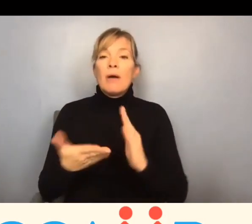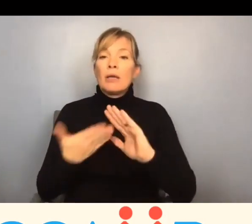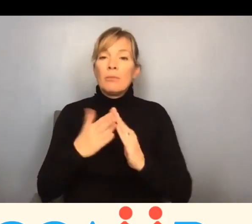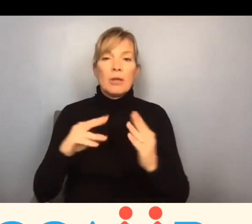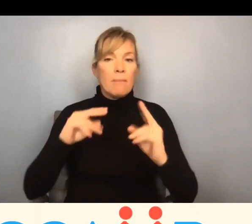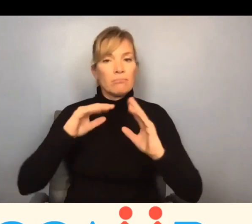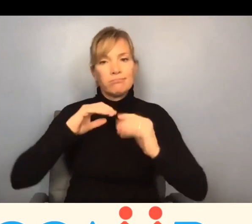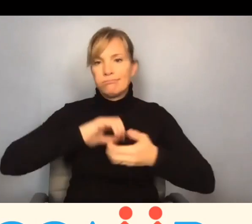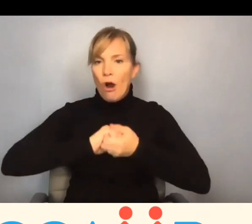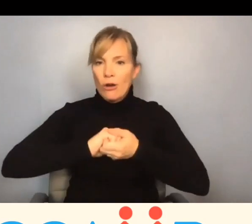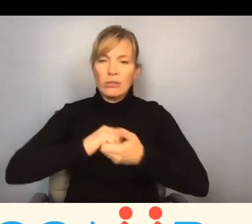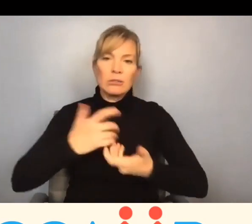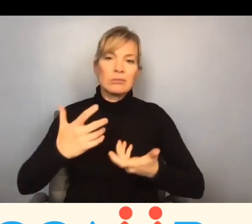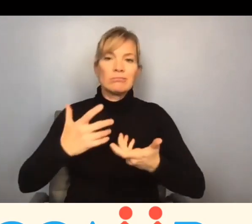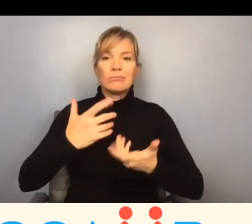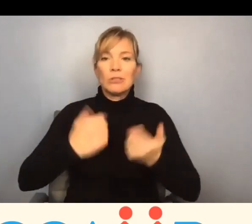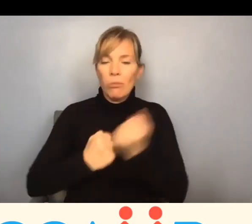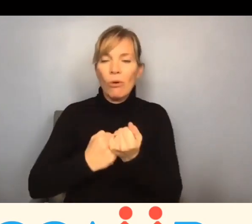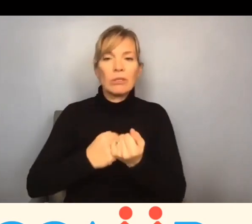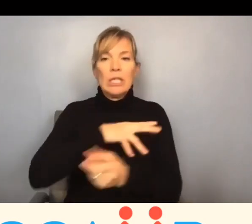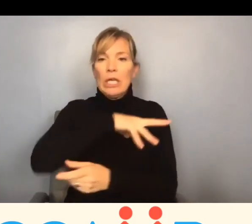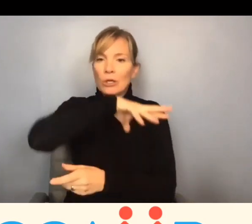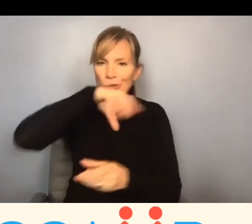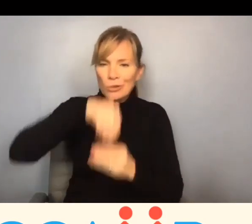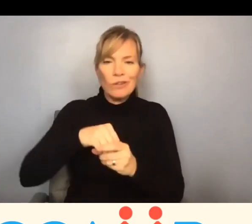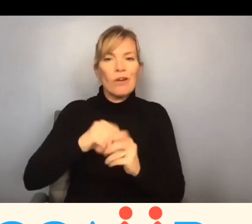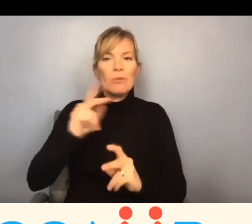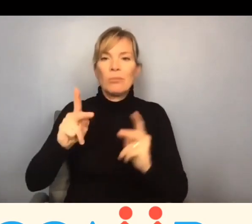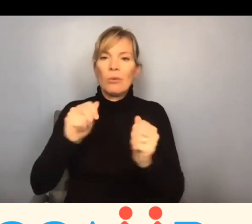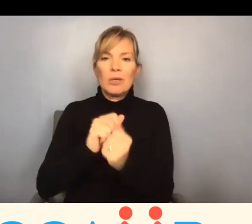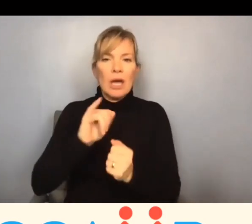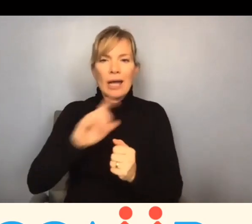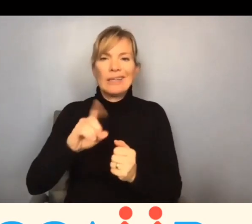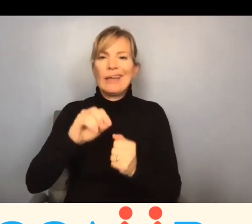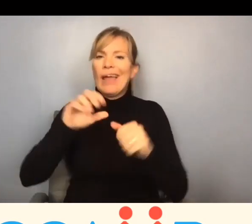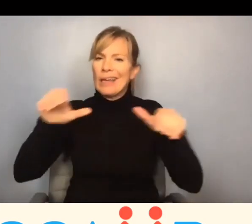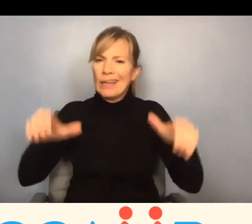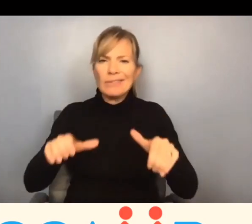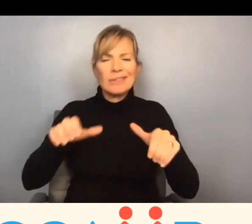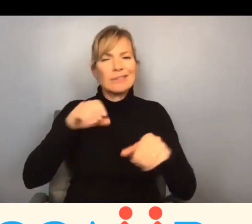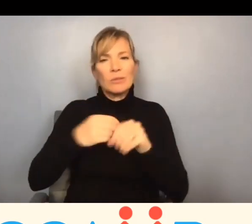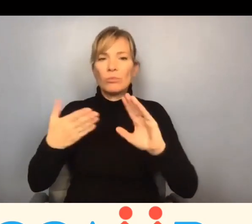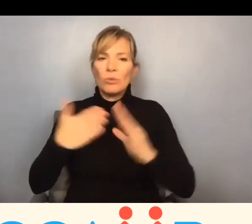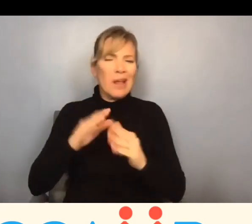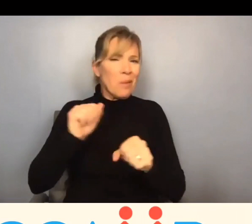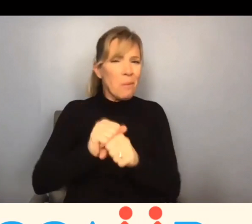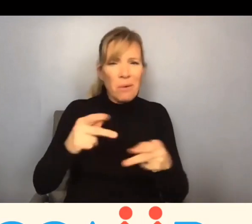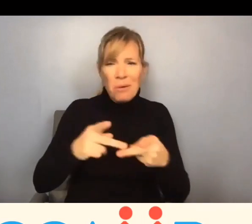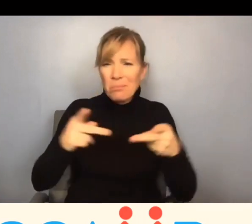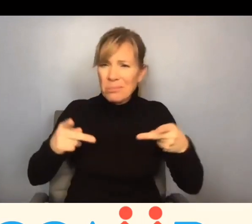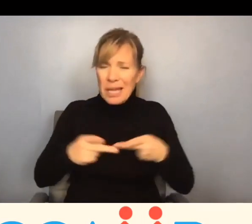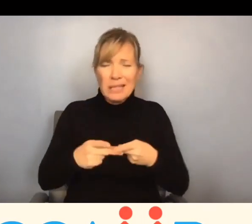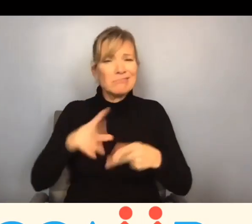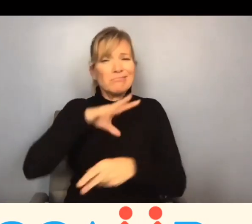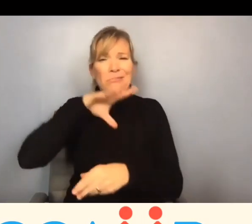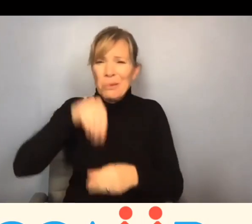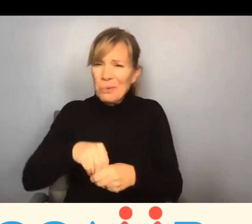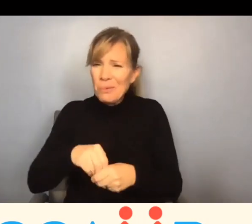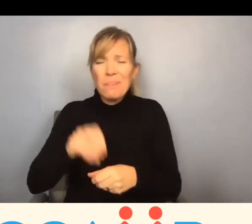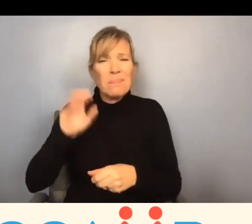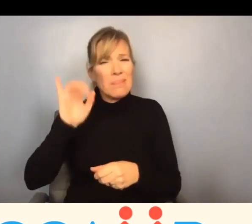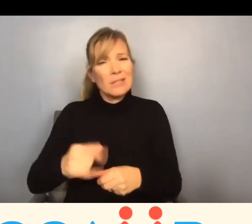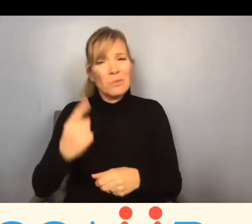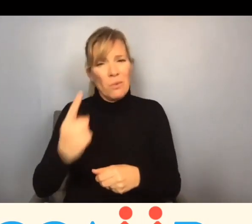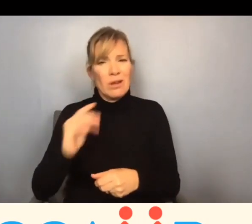support the inclusion of people with intellectual disability in activities in the community, in the workplace. That's one